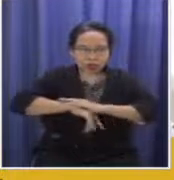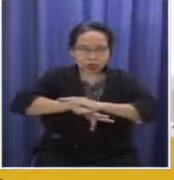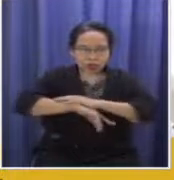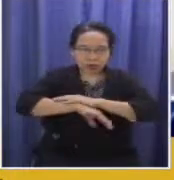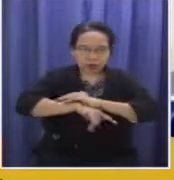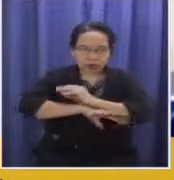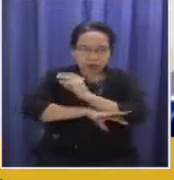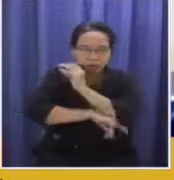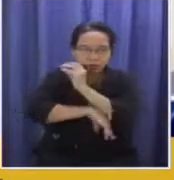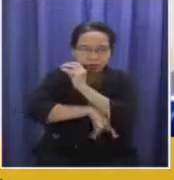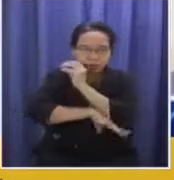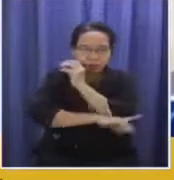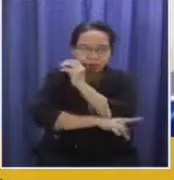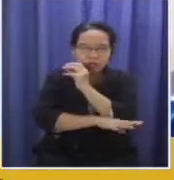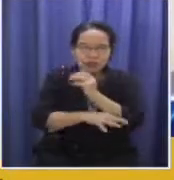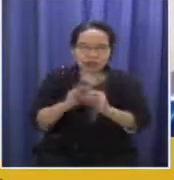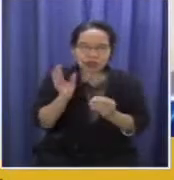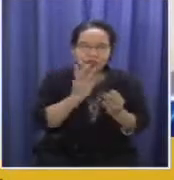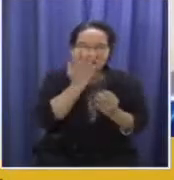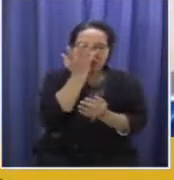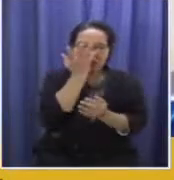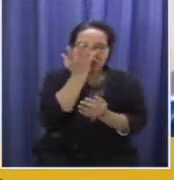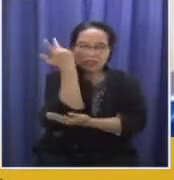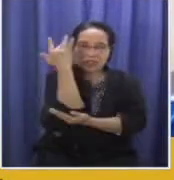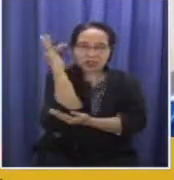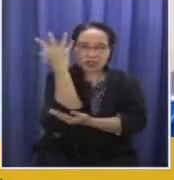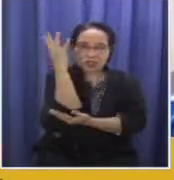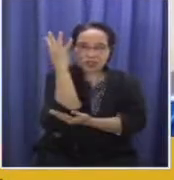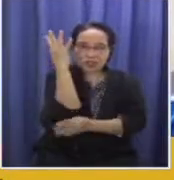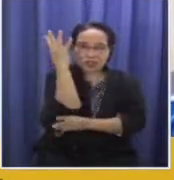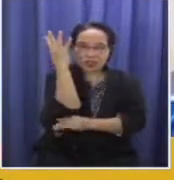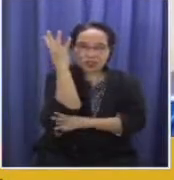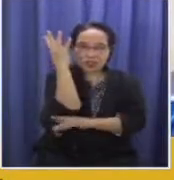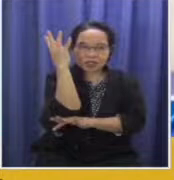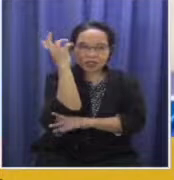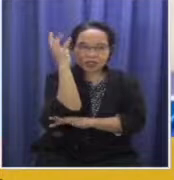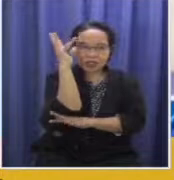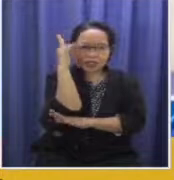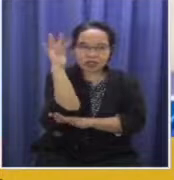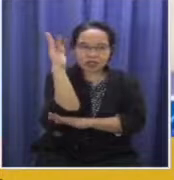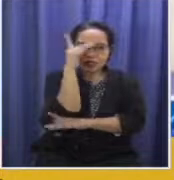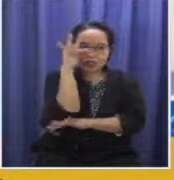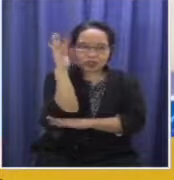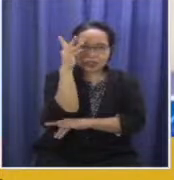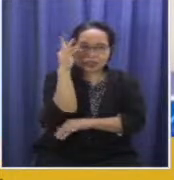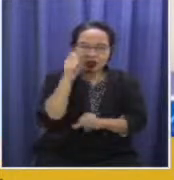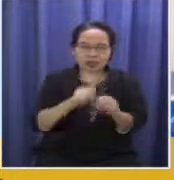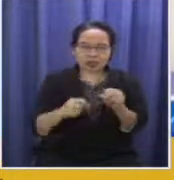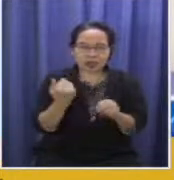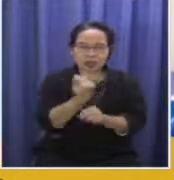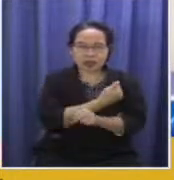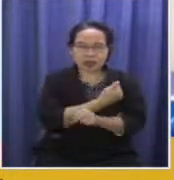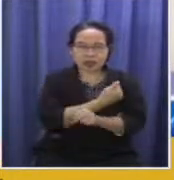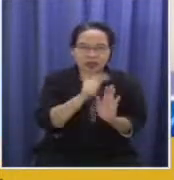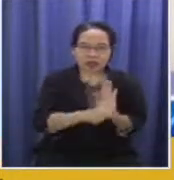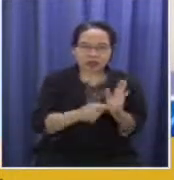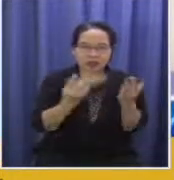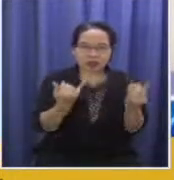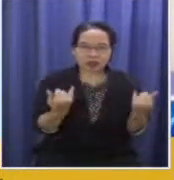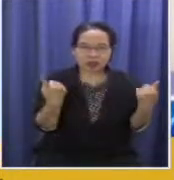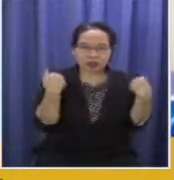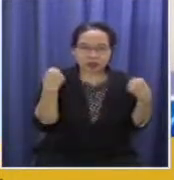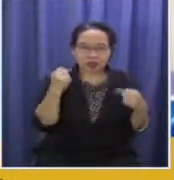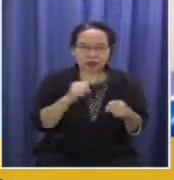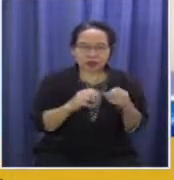the herbs, the trees. You are a witness to that, Brother Mohan. That's why in our times now, there are